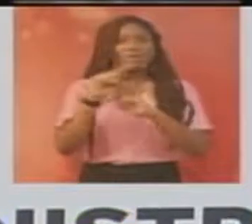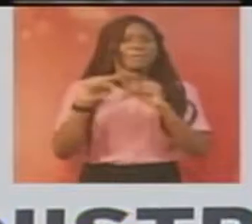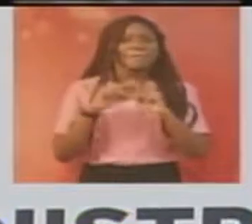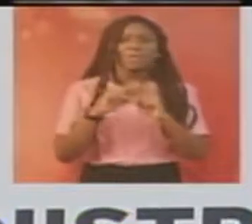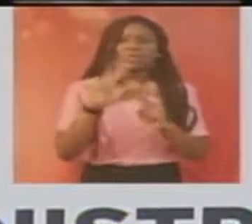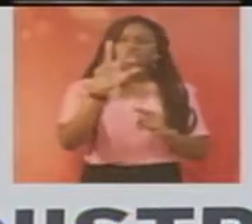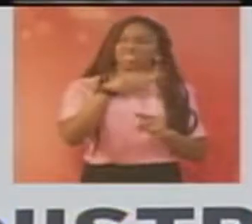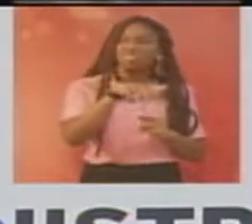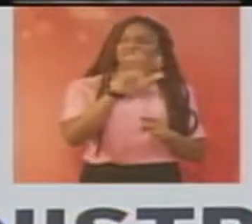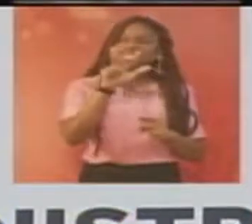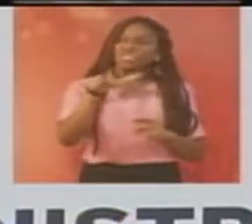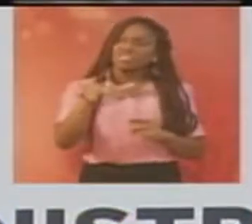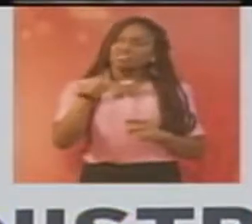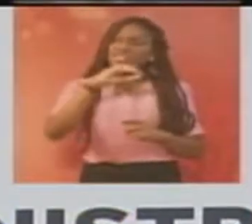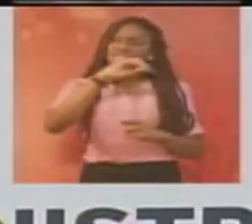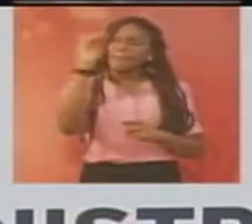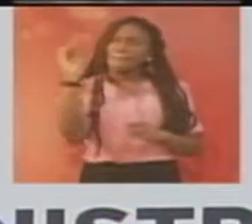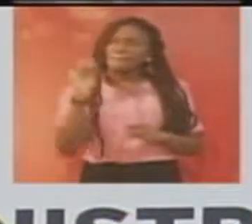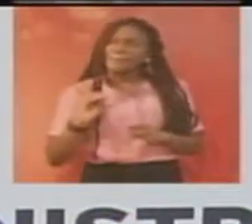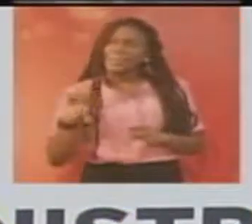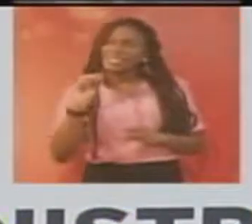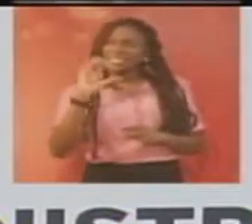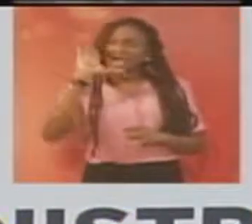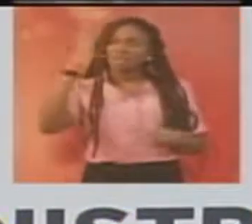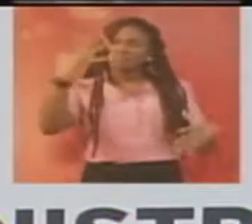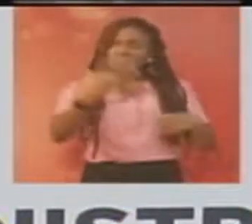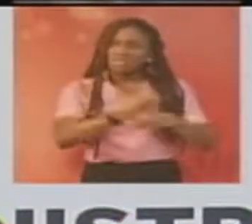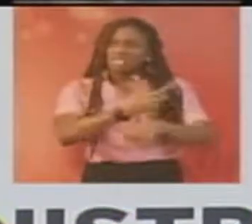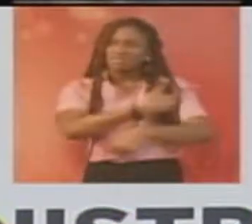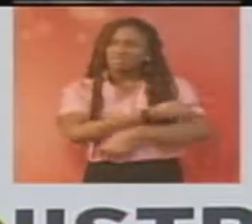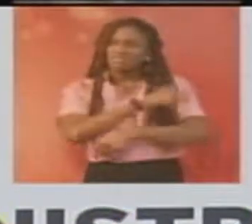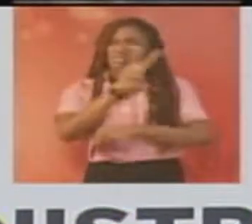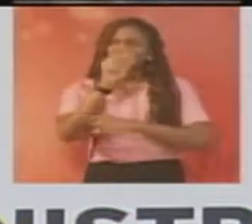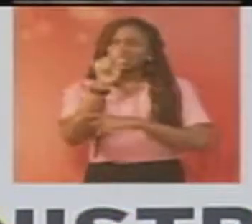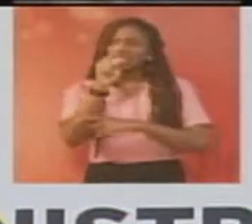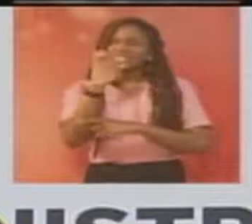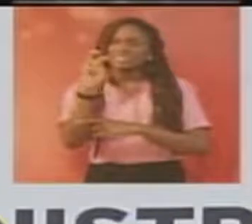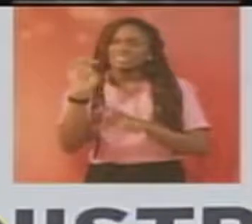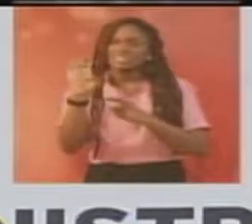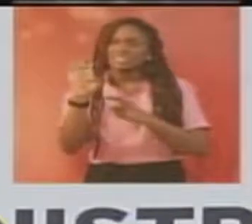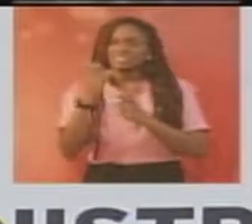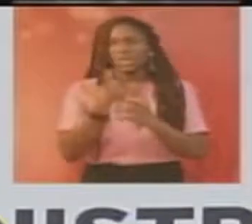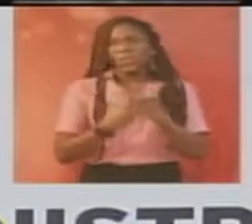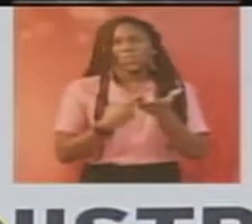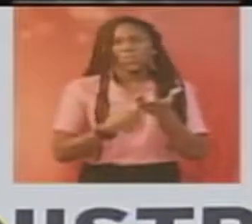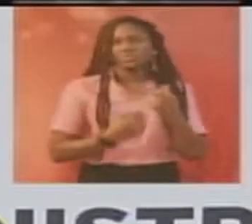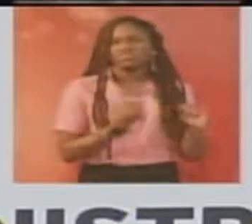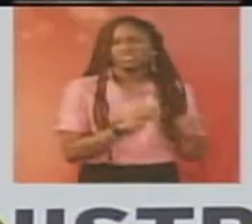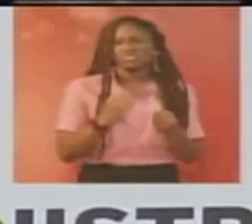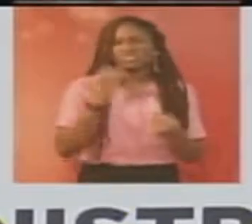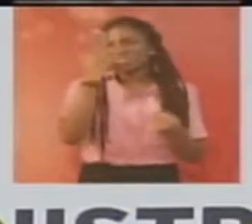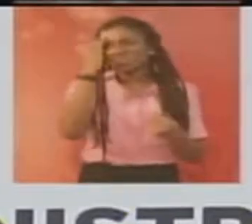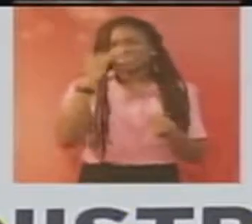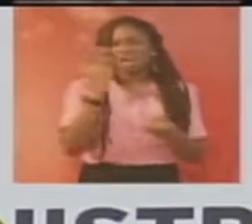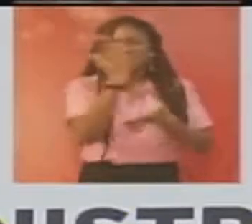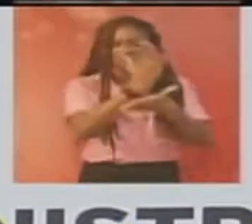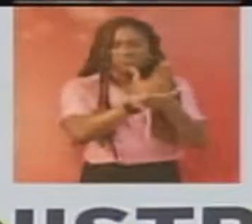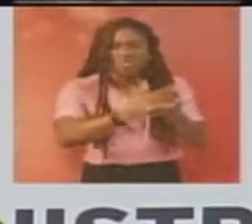33% coverage, which you asked about. I believe you had asked the question yourself, what the strategy was with regard to